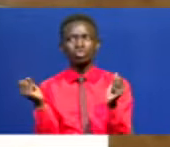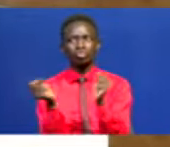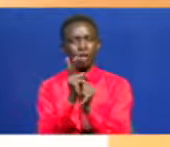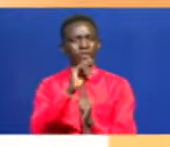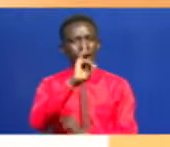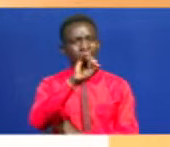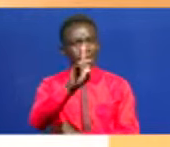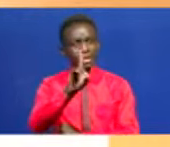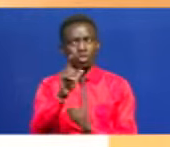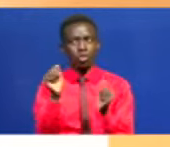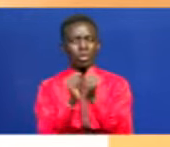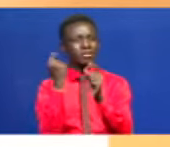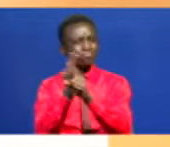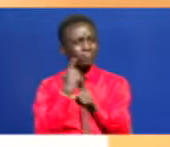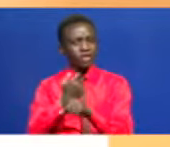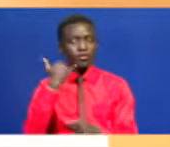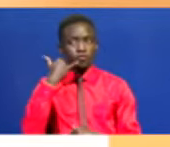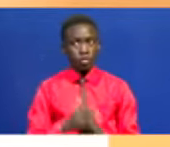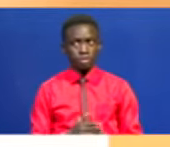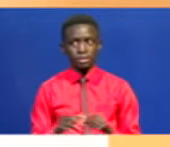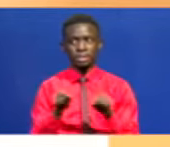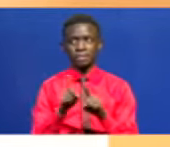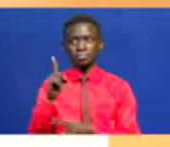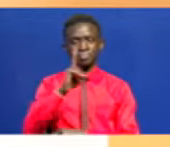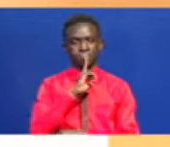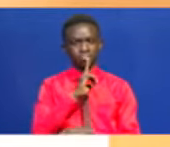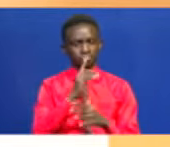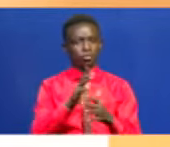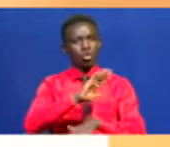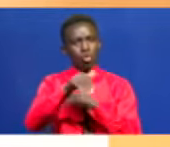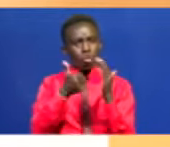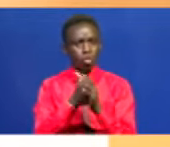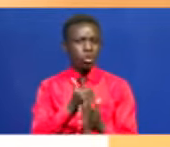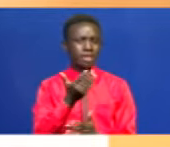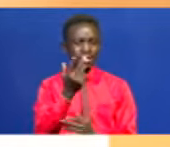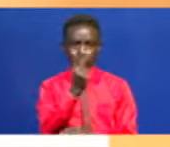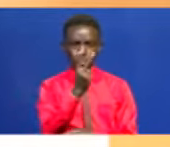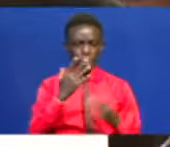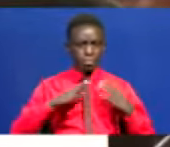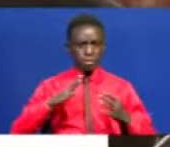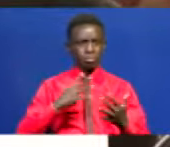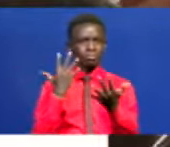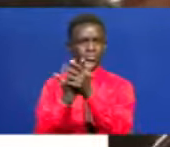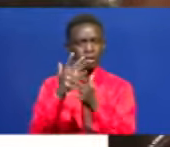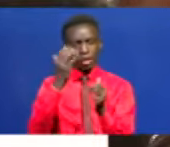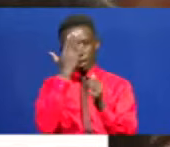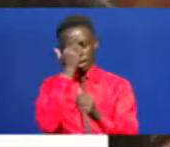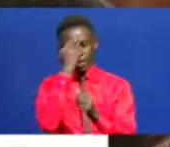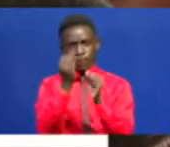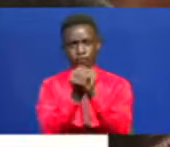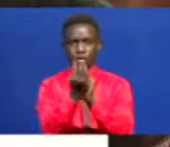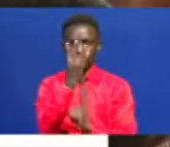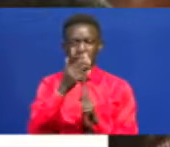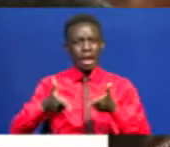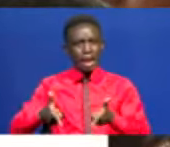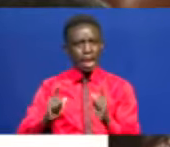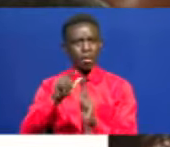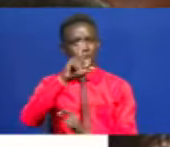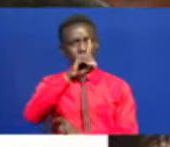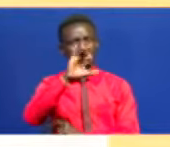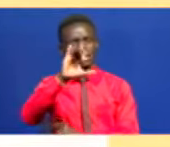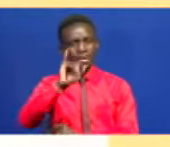several phones. The magistrate ordered the suspects to remain in police custody for 14 days to allow the DCI to complete